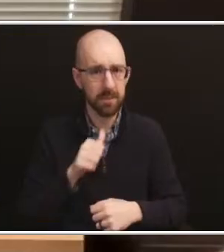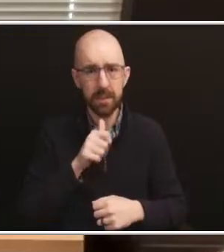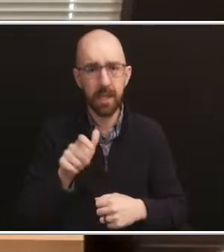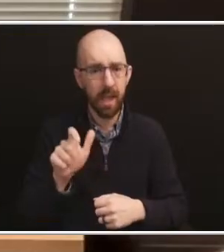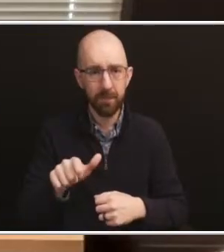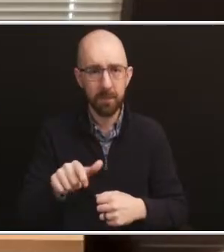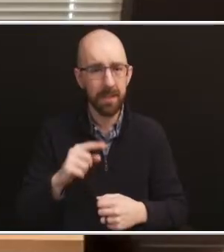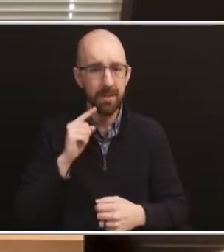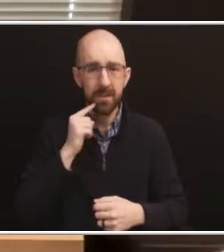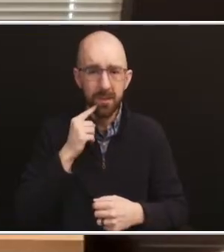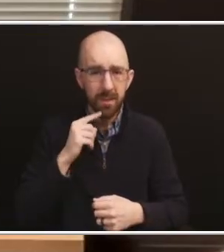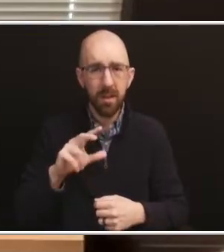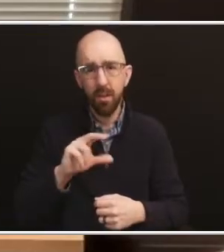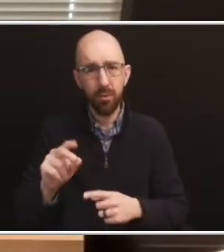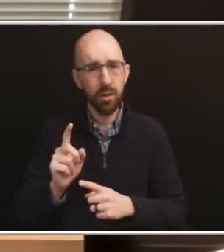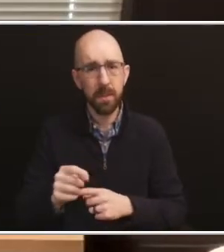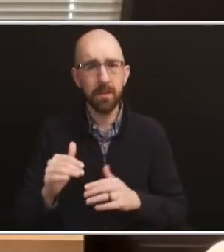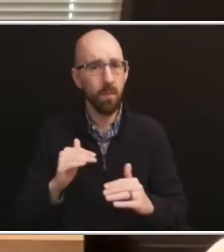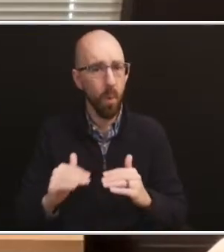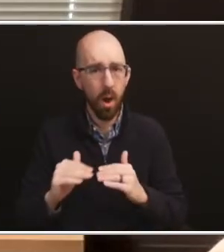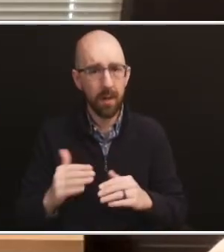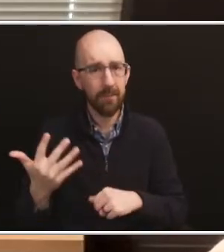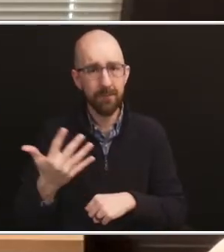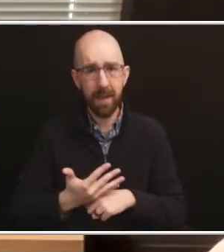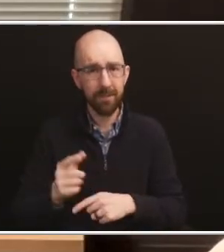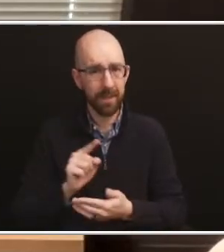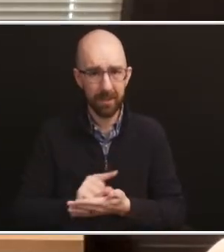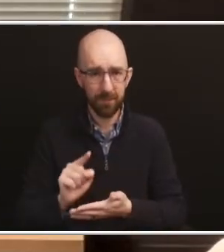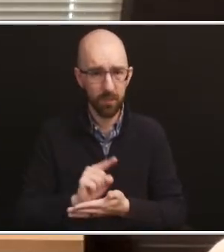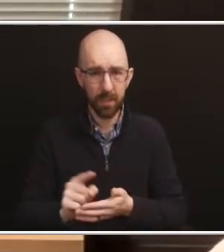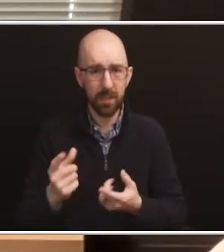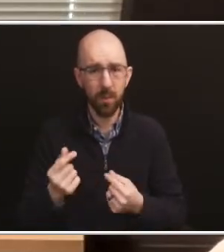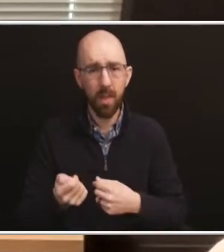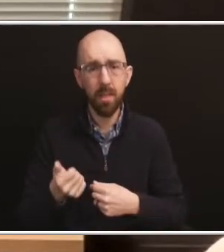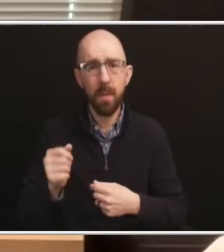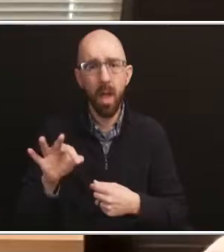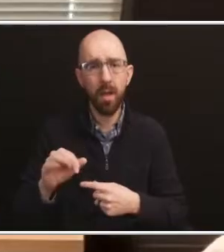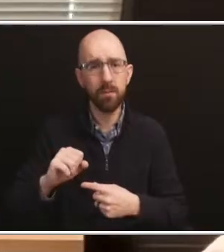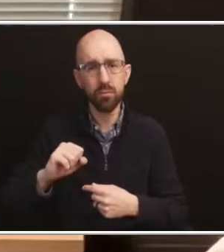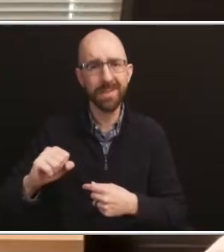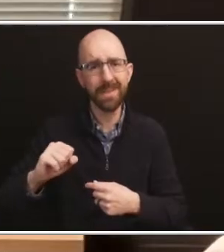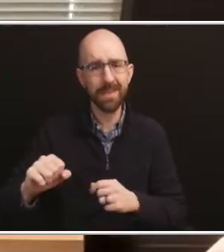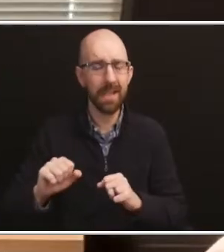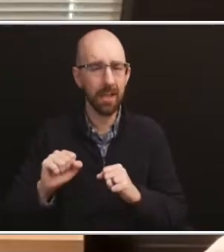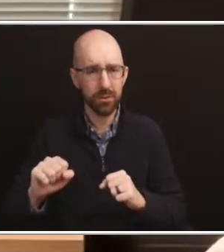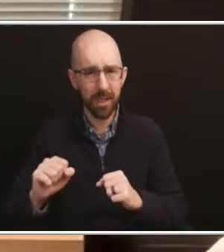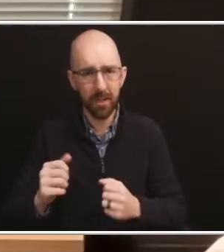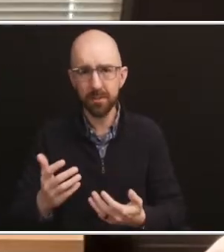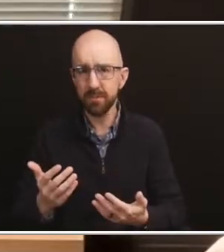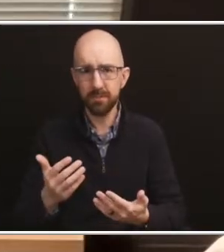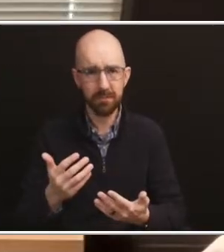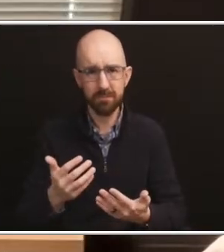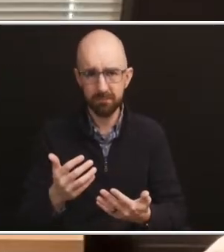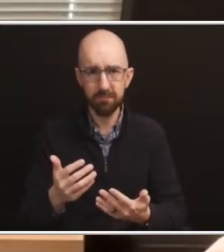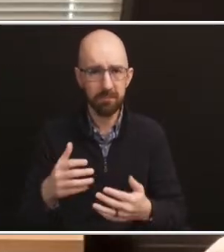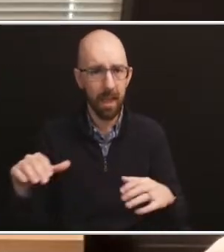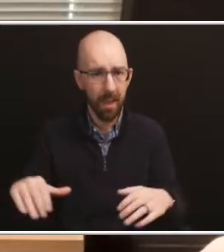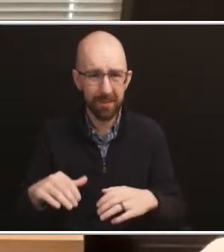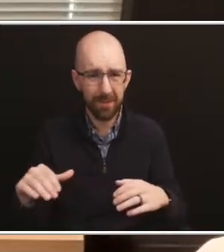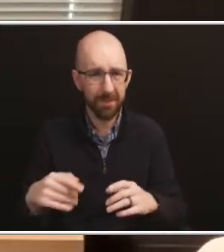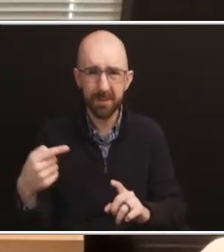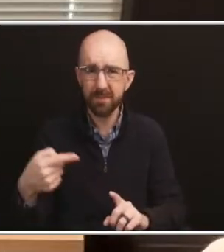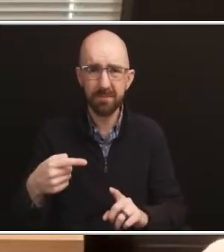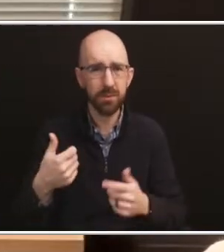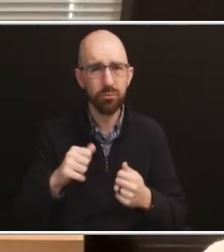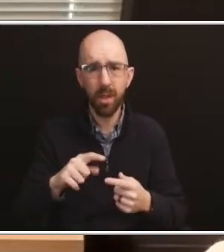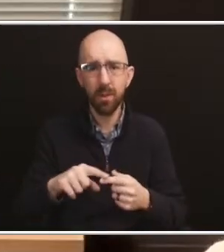intense. 30 minutes of walking 5 days a week, doing a little bit of resistance exercise and just being active and trying to just